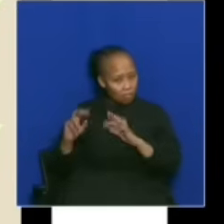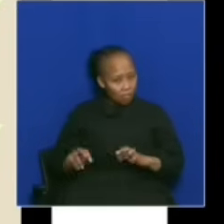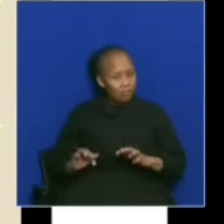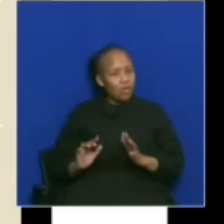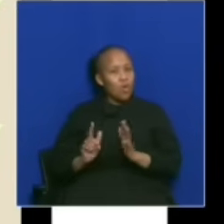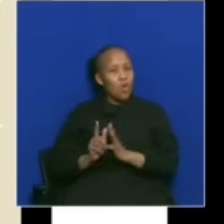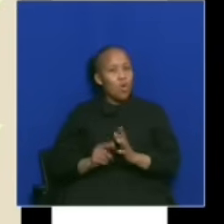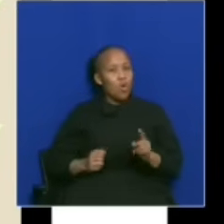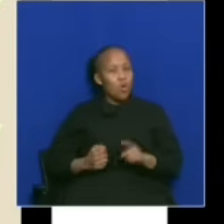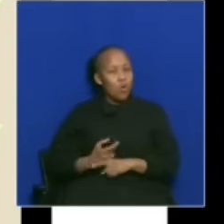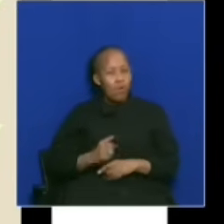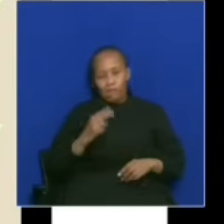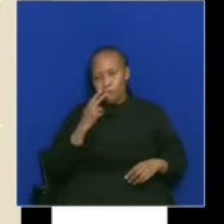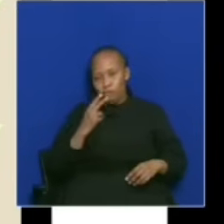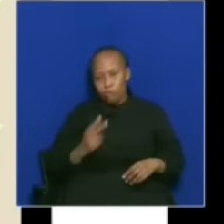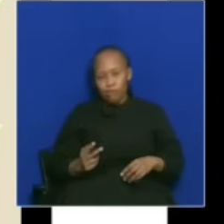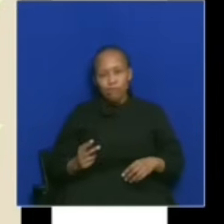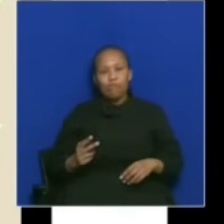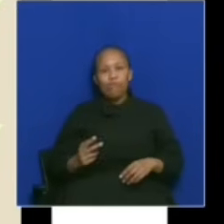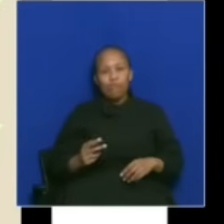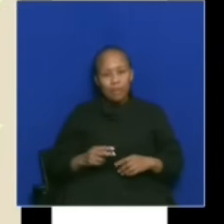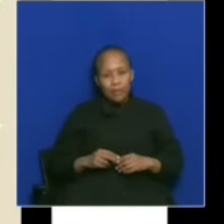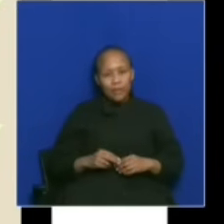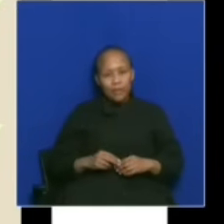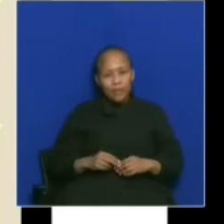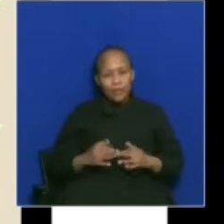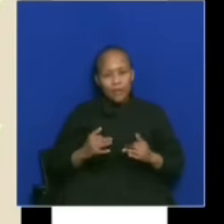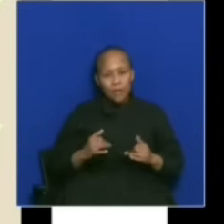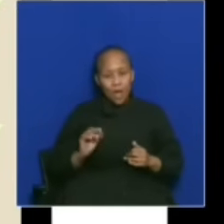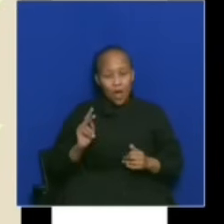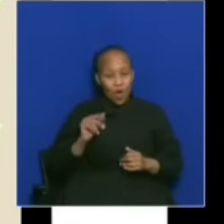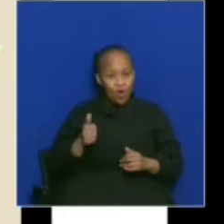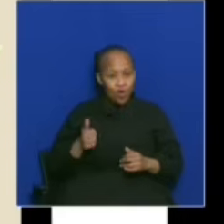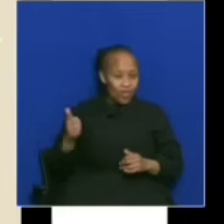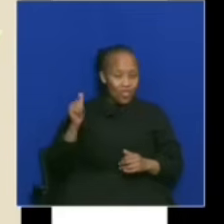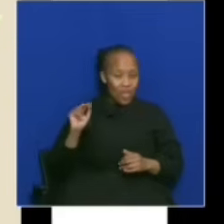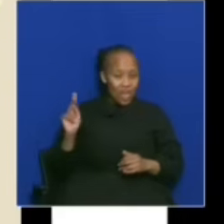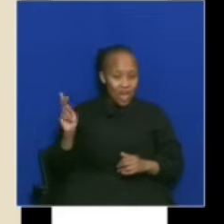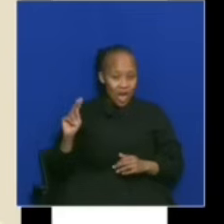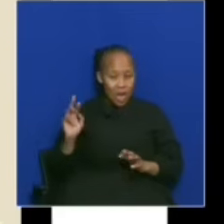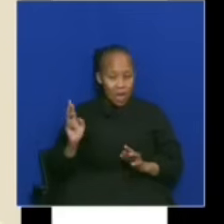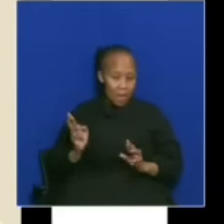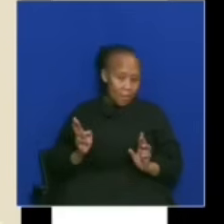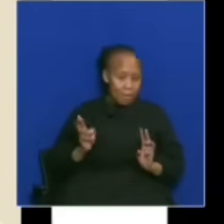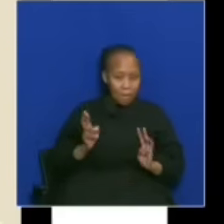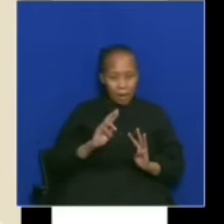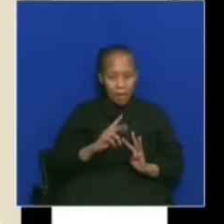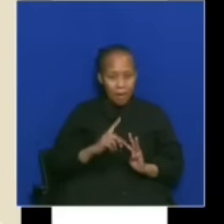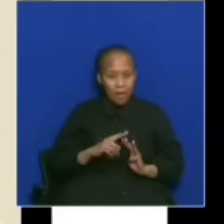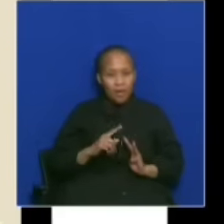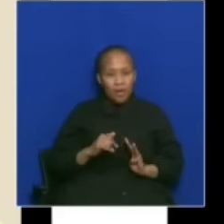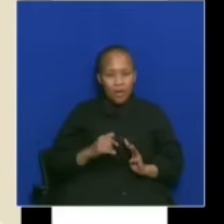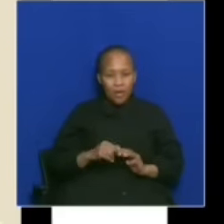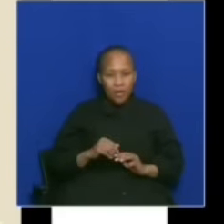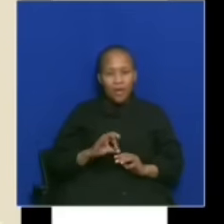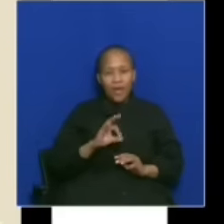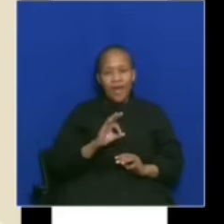effed up, bro? General Khan responds back, yes, F him up, bro. He must stay in his